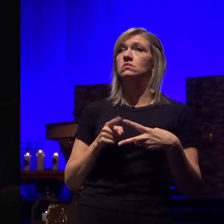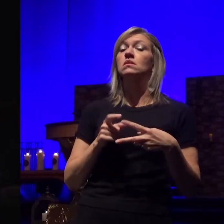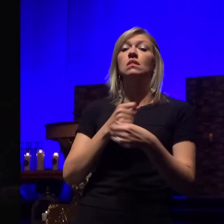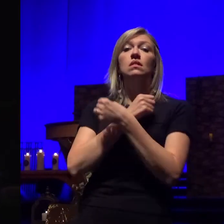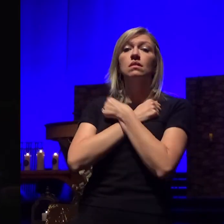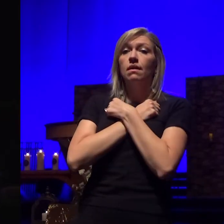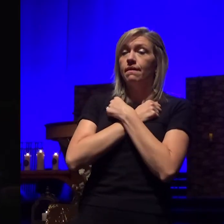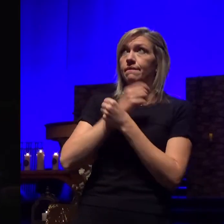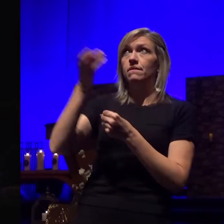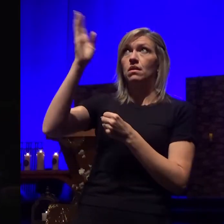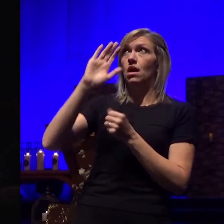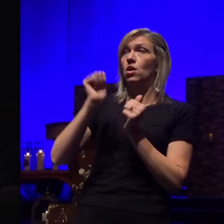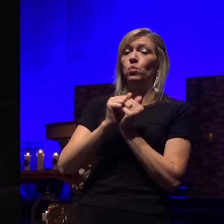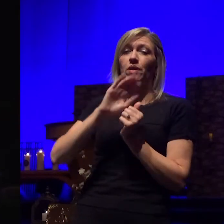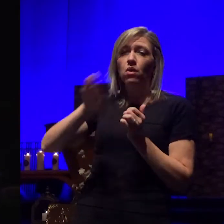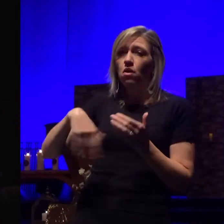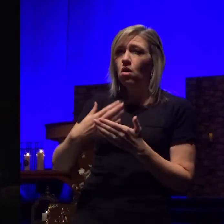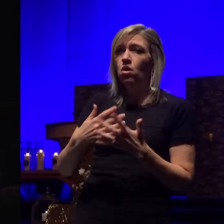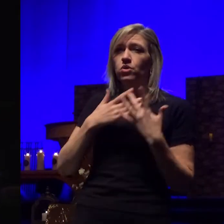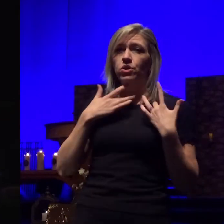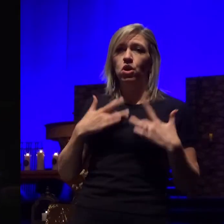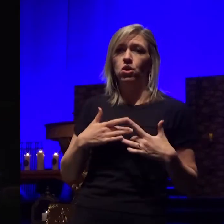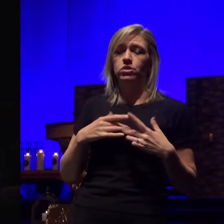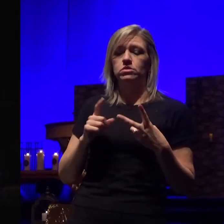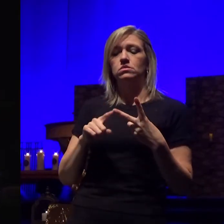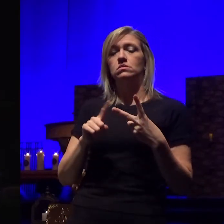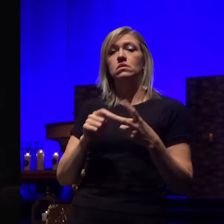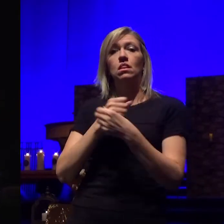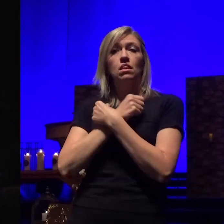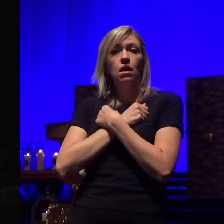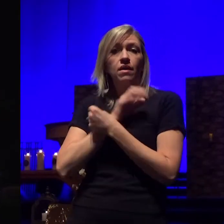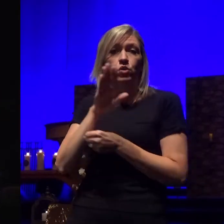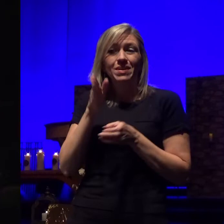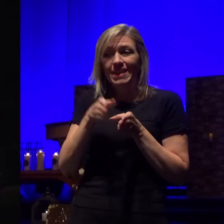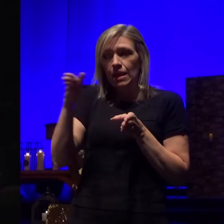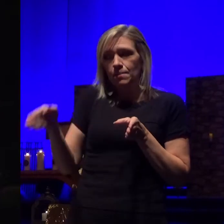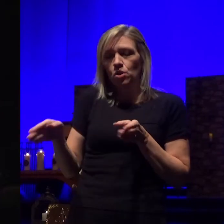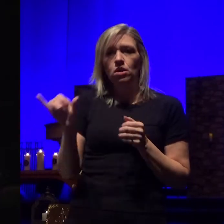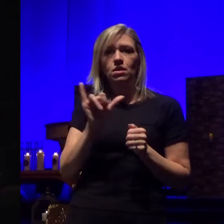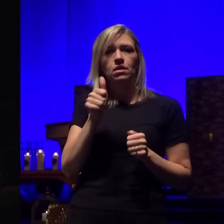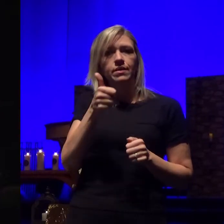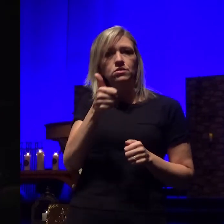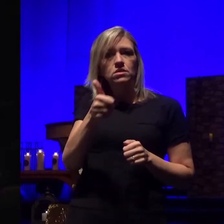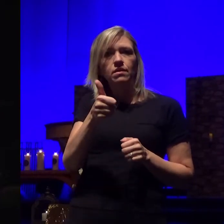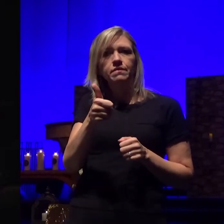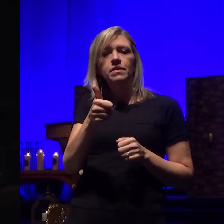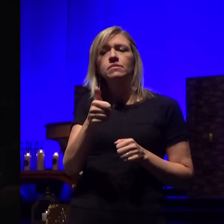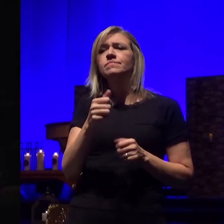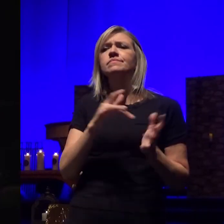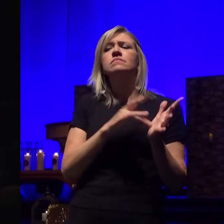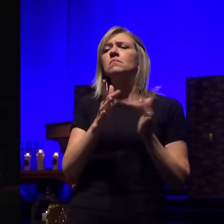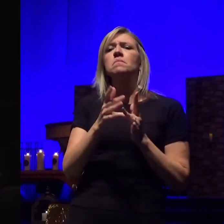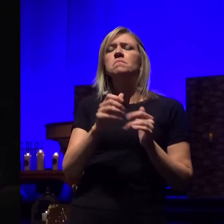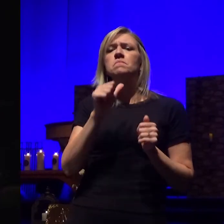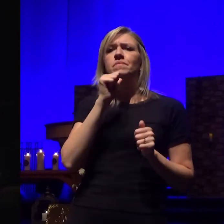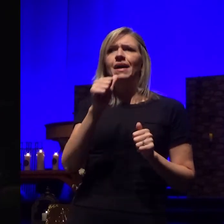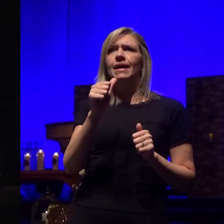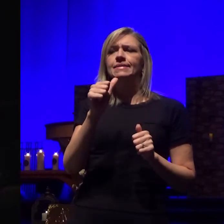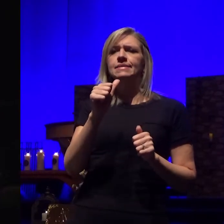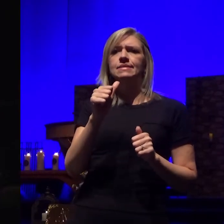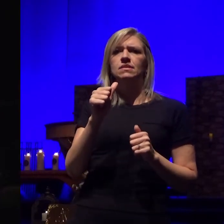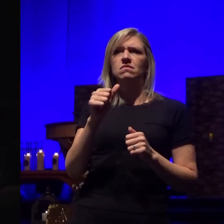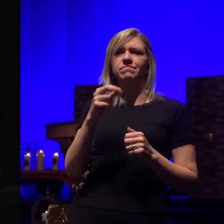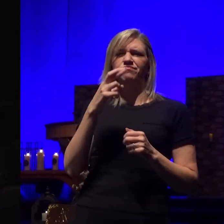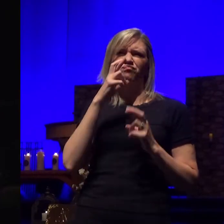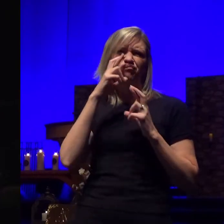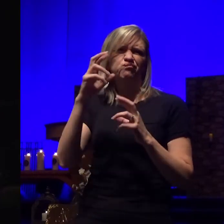Love God with all of your heart, and love your neighbor as yourself. And he wasn't disrespectful. He honored all the other